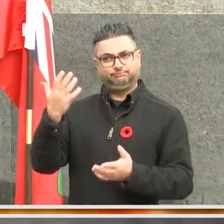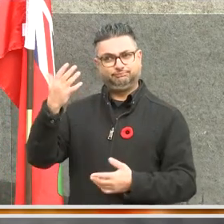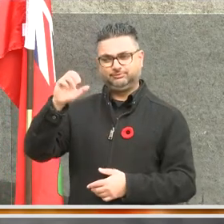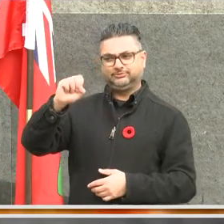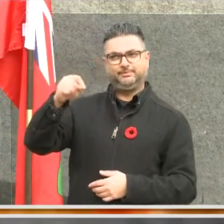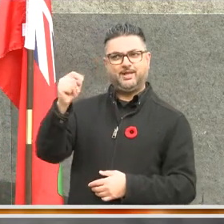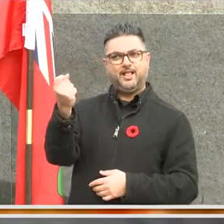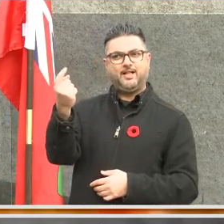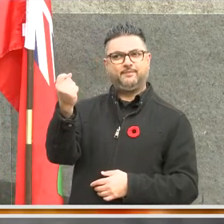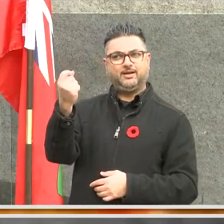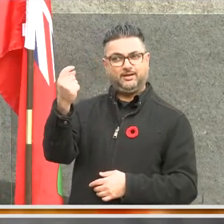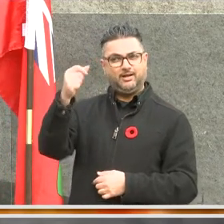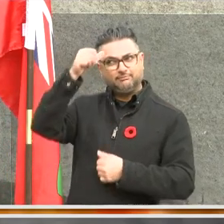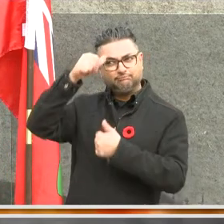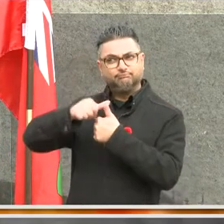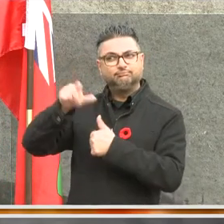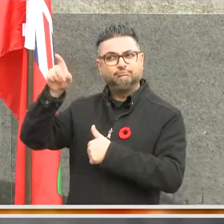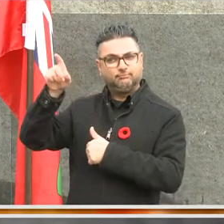in Afghanistan.